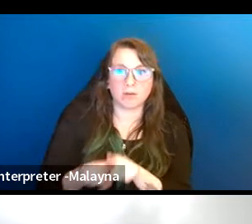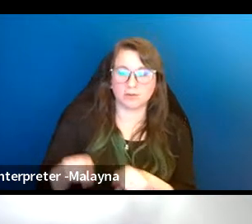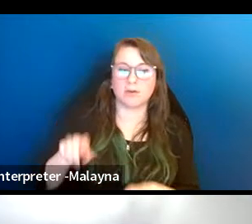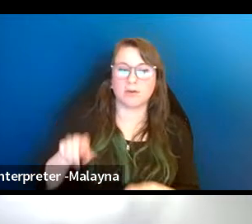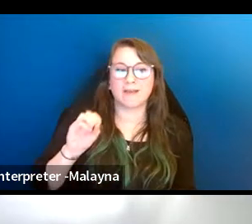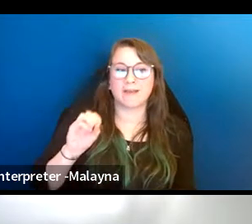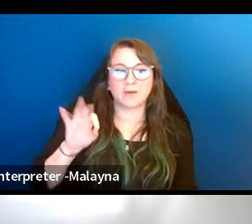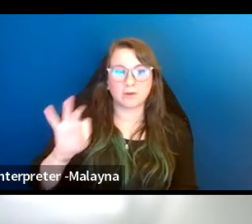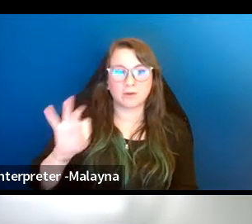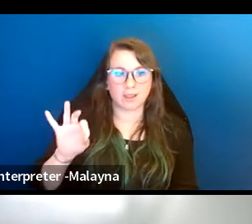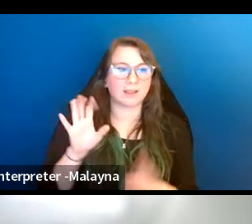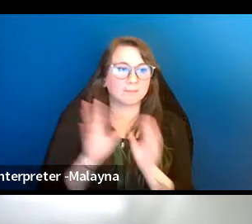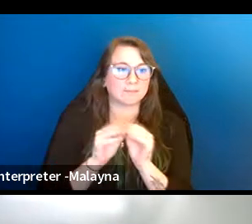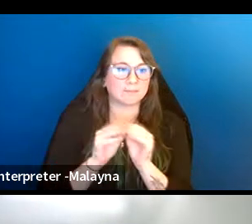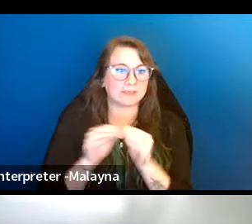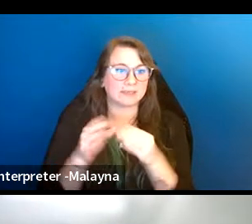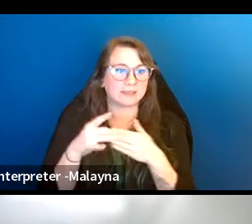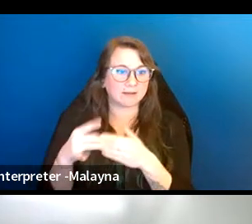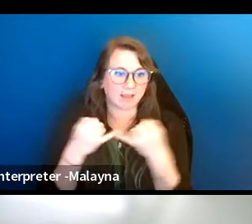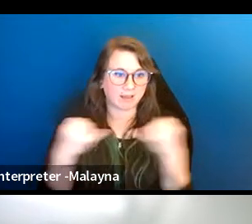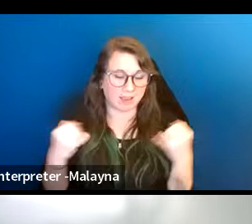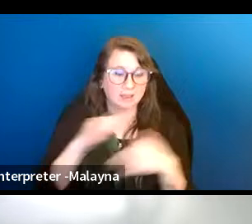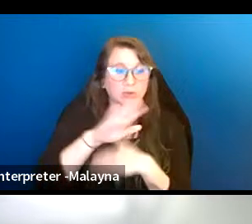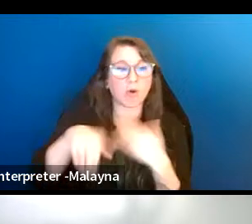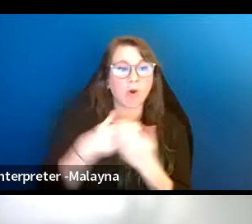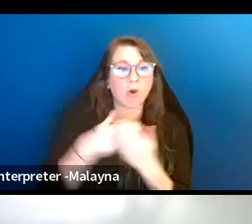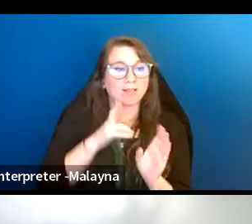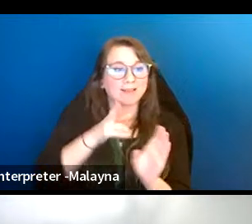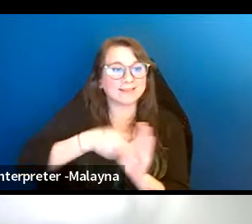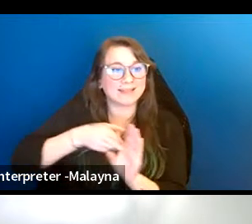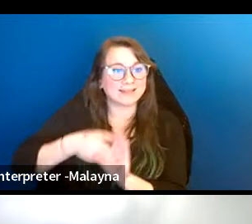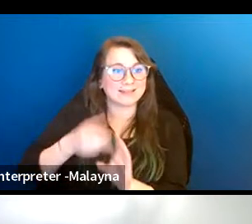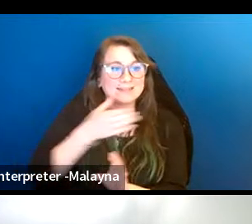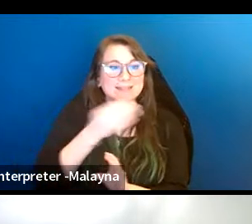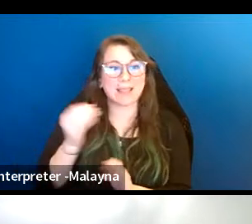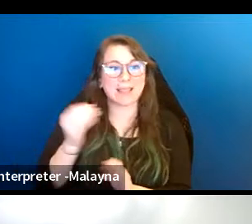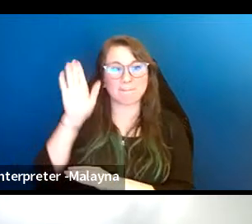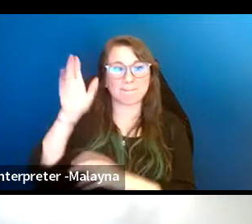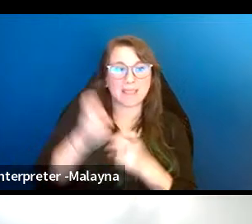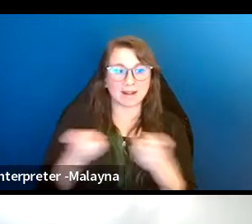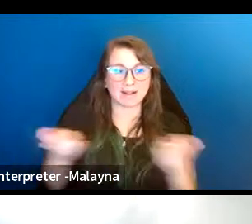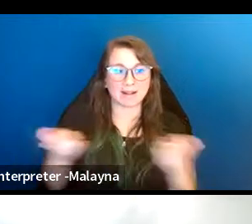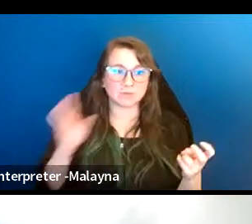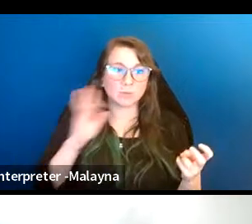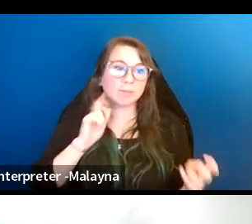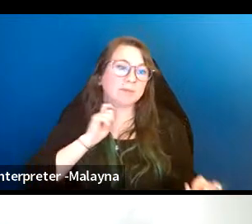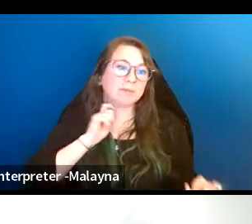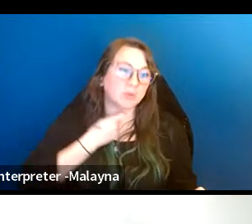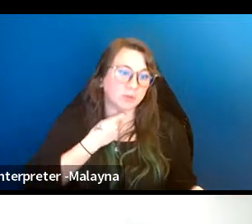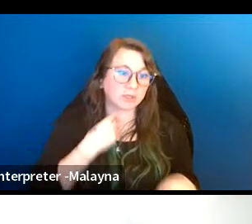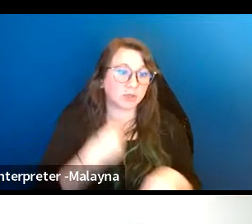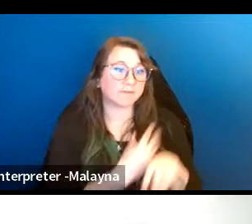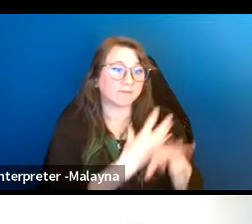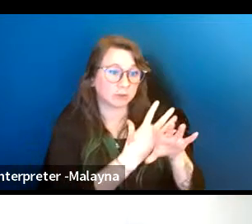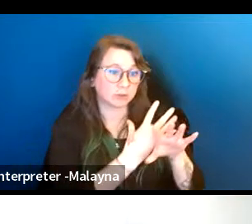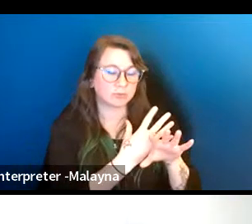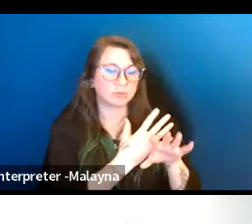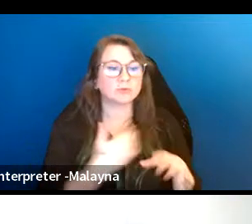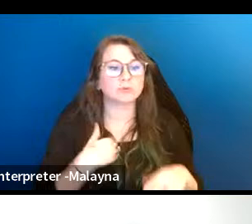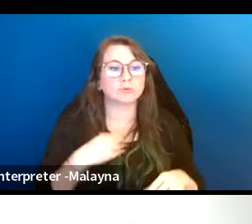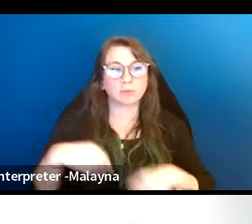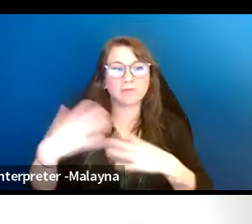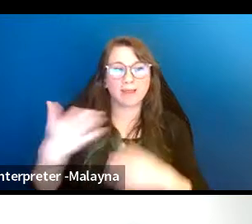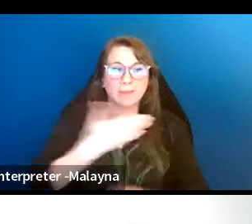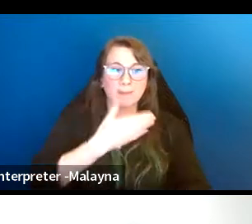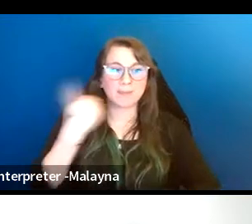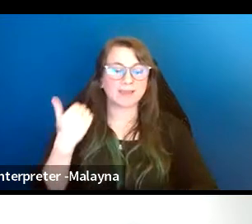guidelines, adding that all attendees and panelists will be muted during a virtual meeting in order to provide the best audio quality and